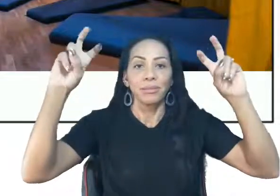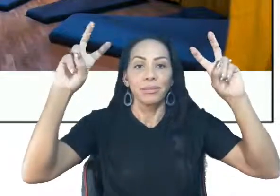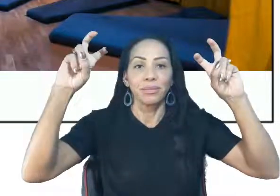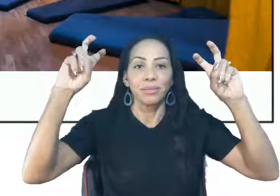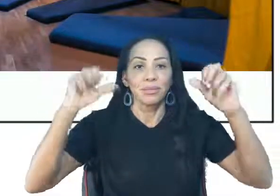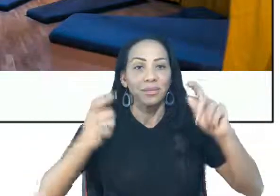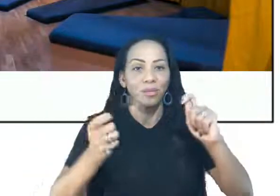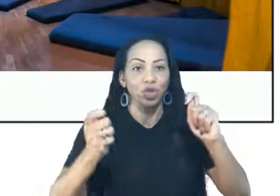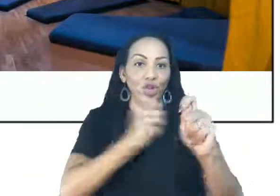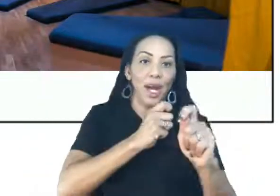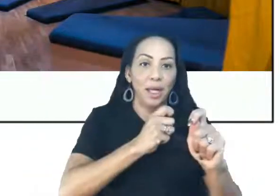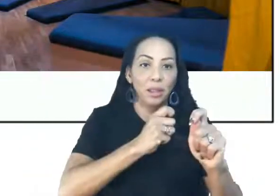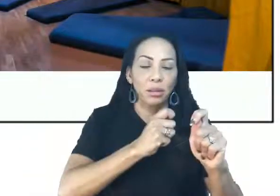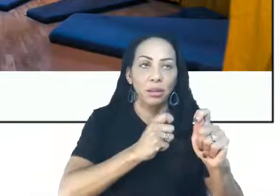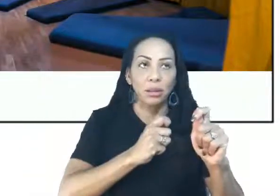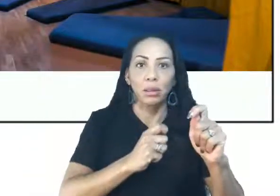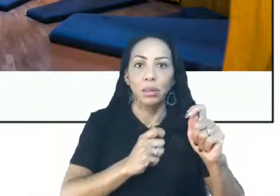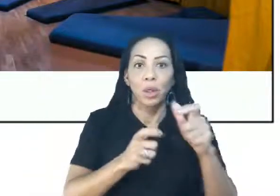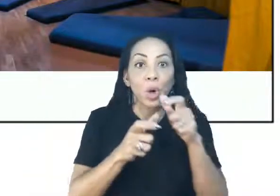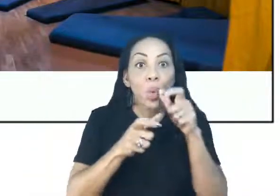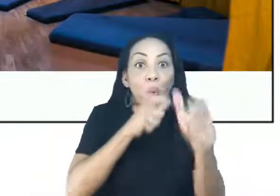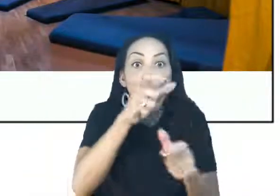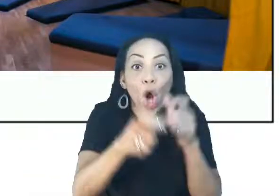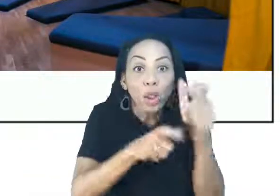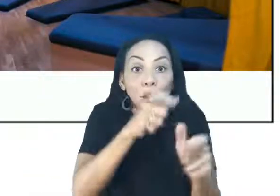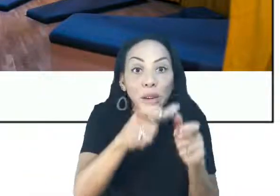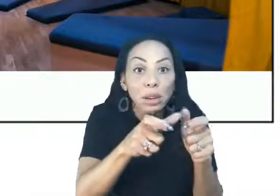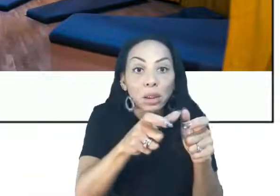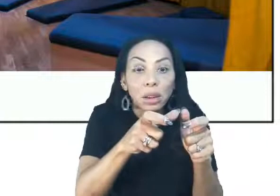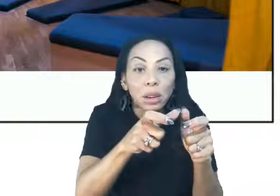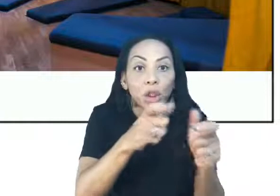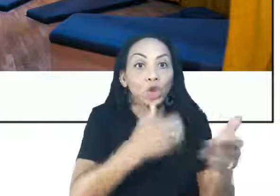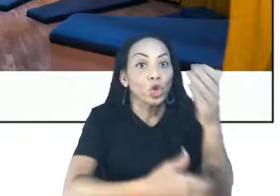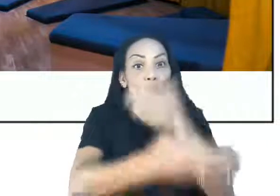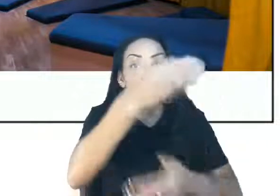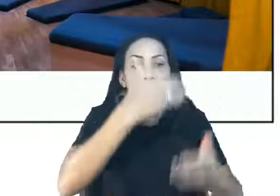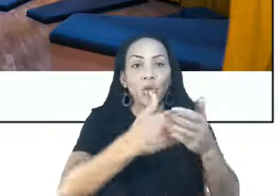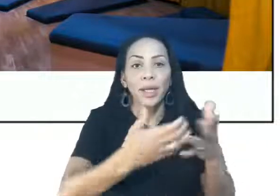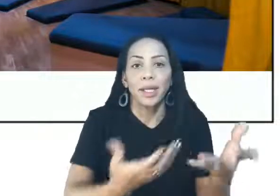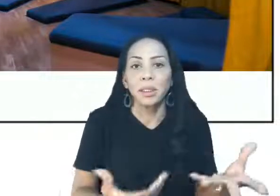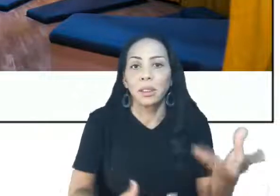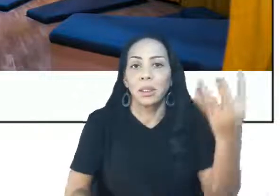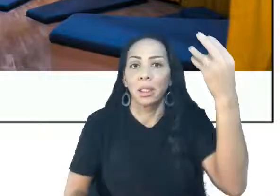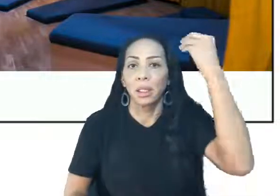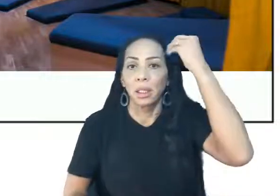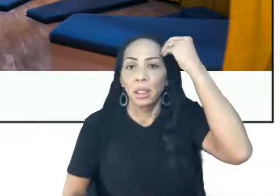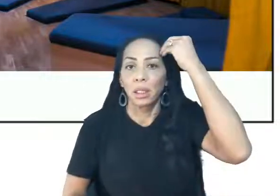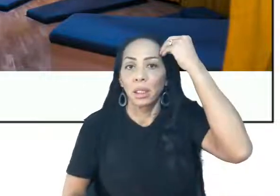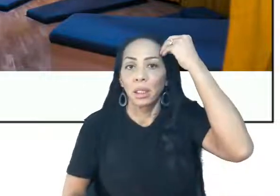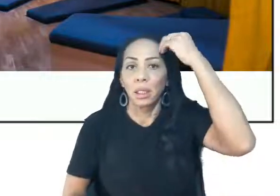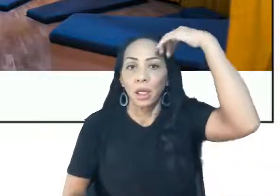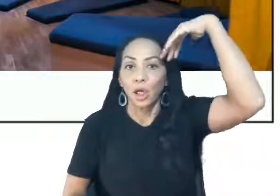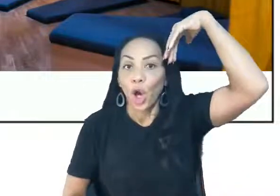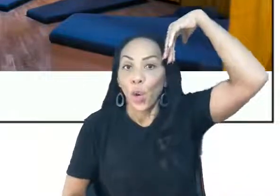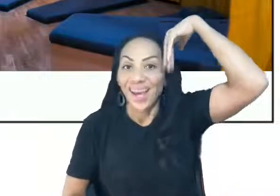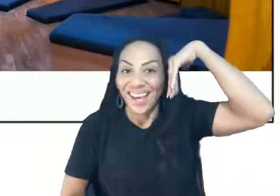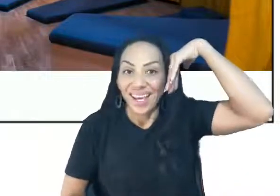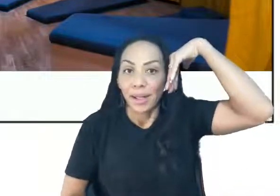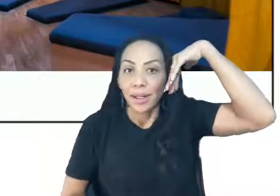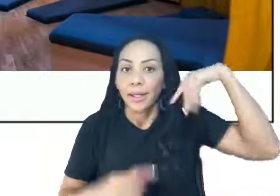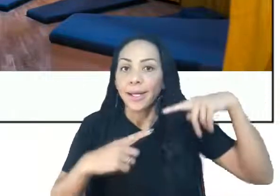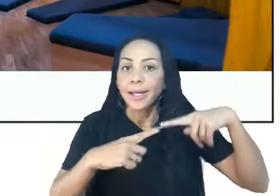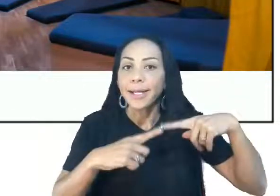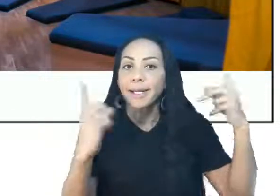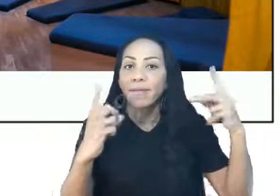think stories and words land in the body differently. So since then, I've kind of been advocating and championing the horizontal as a site